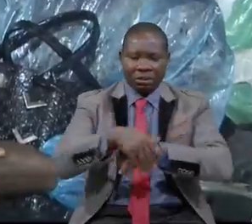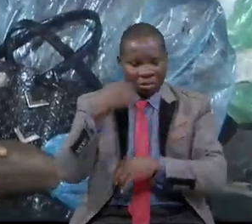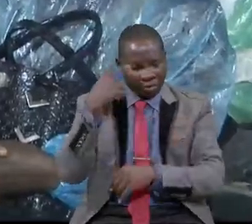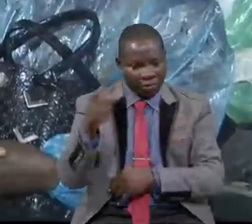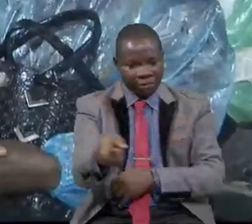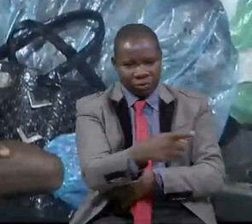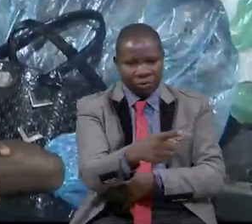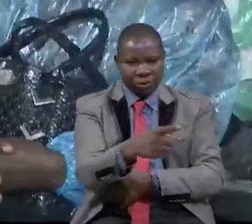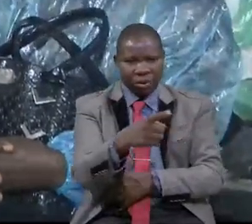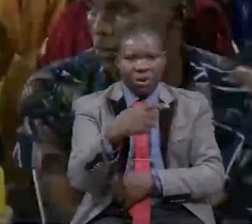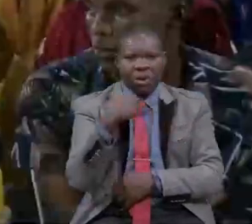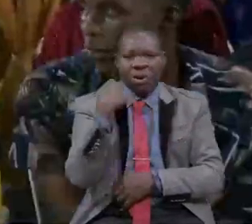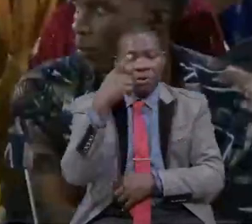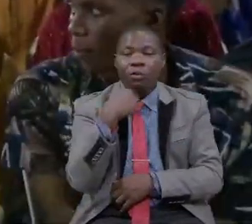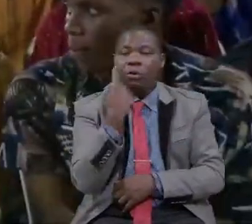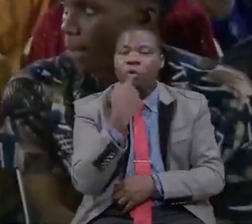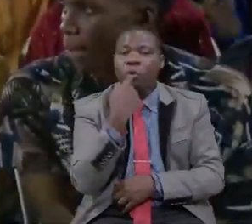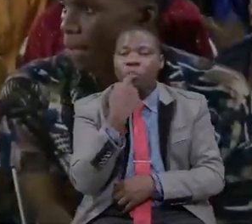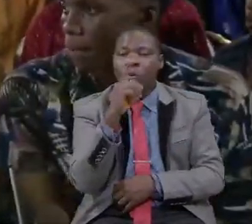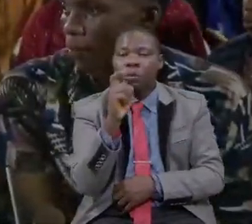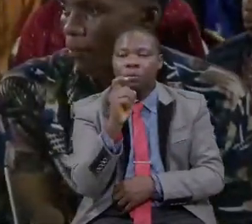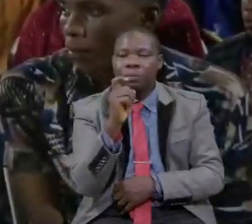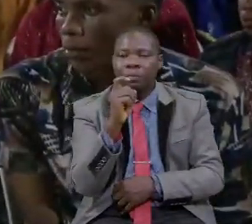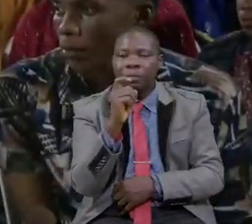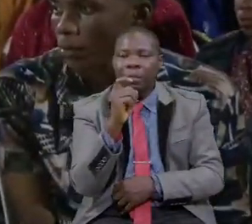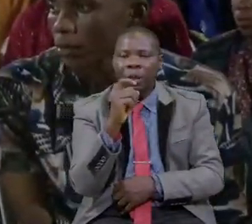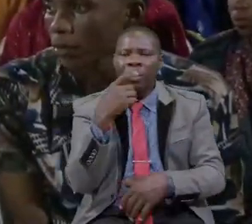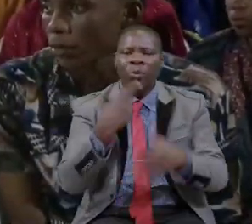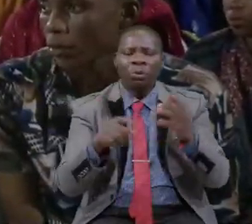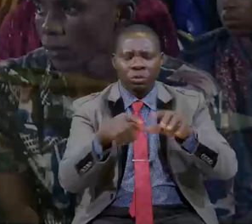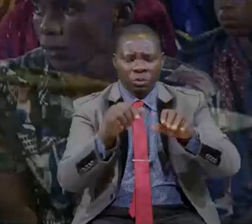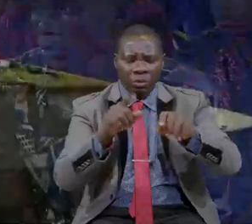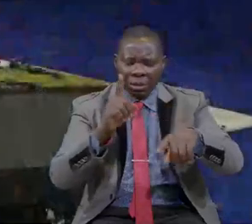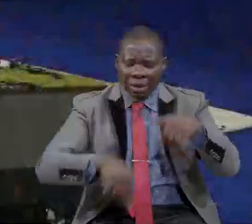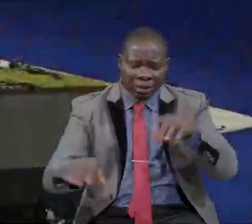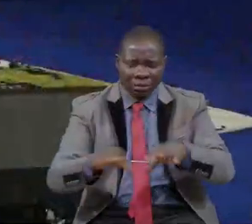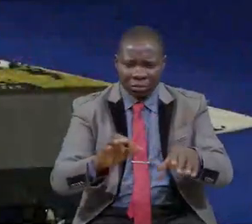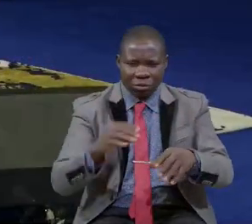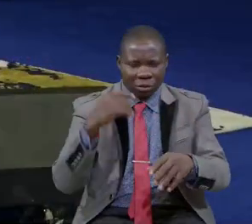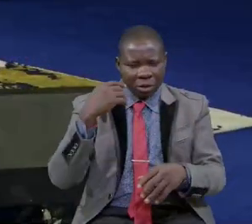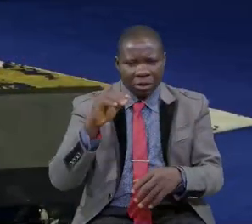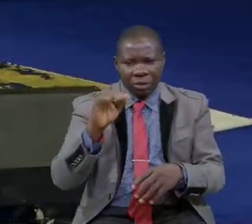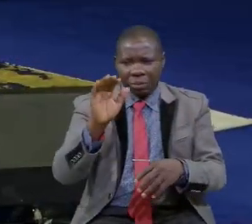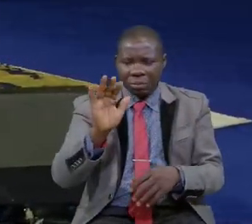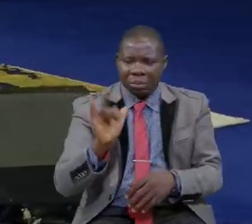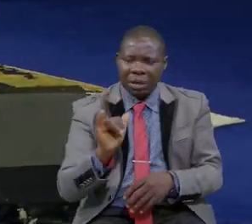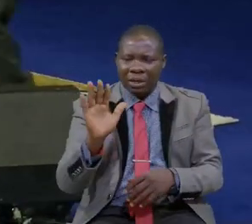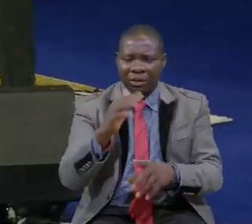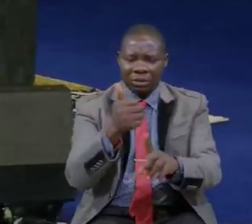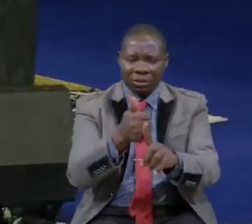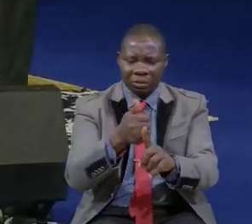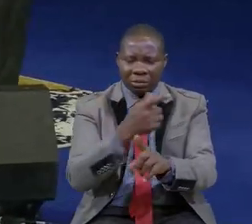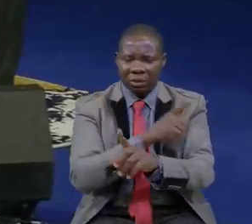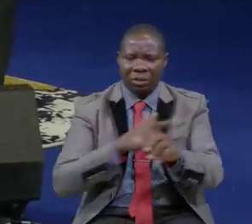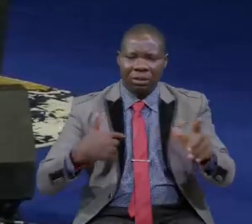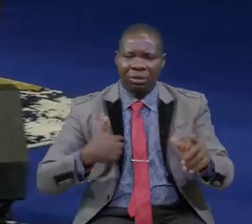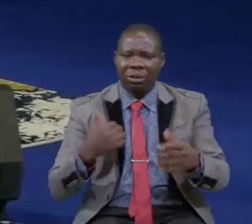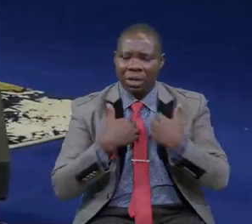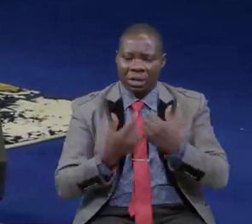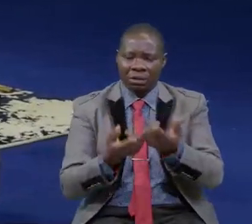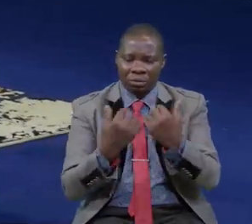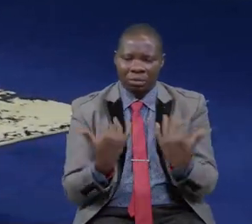who? And what you cannot do by yourself, the Lord has come tonight, and he will deliver